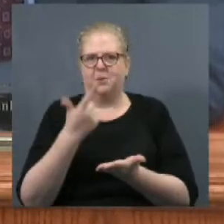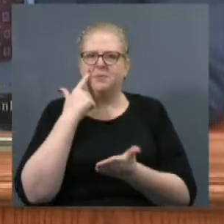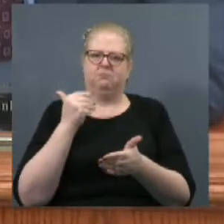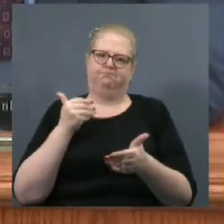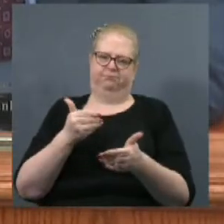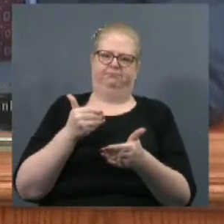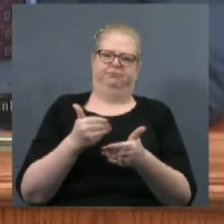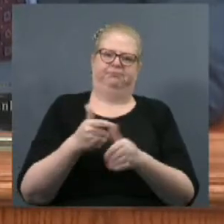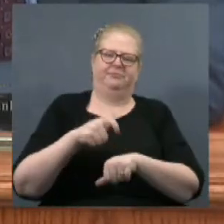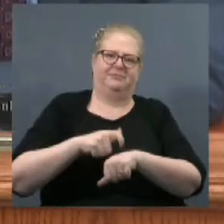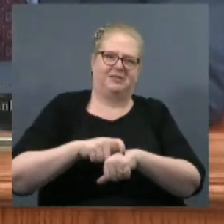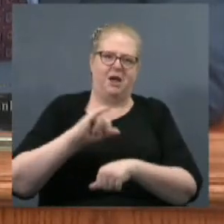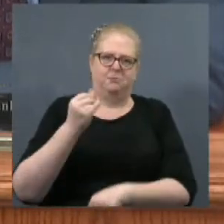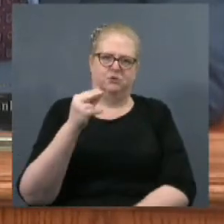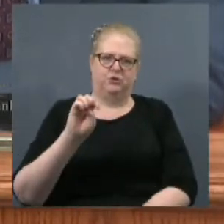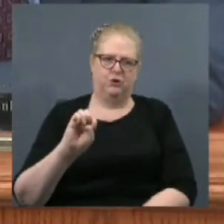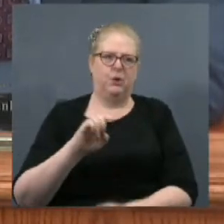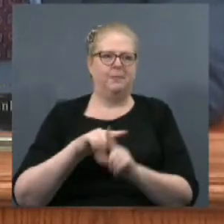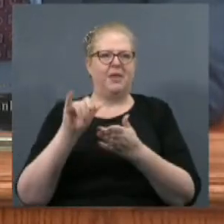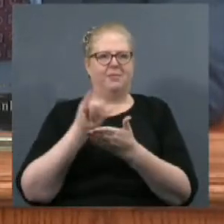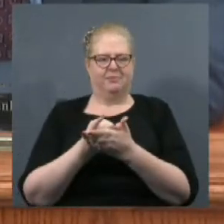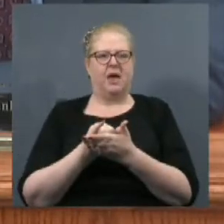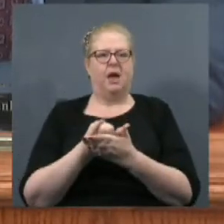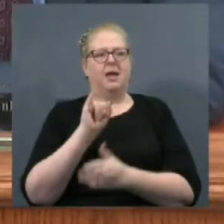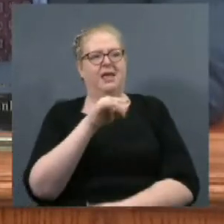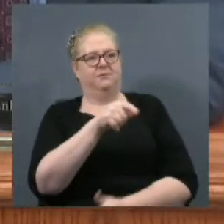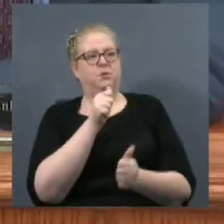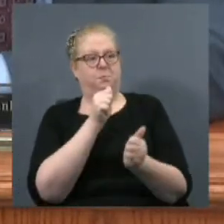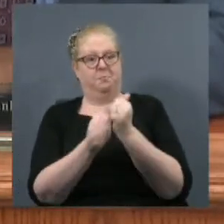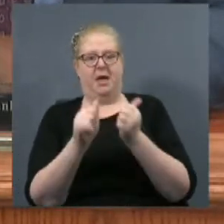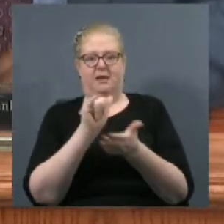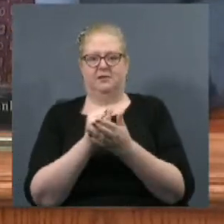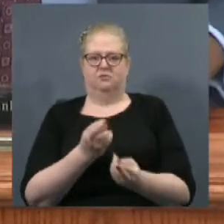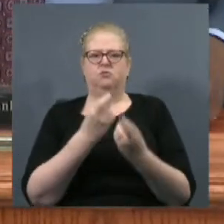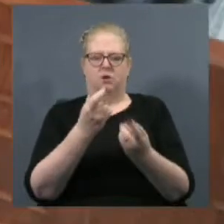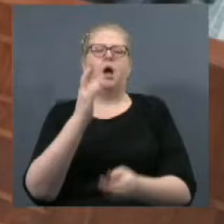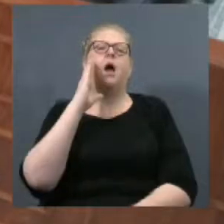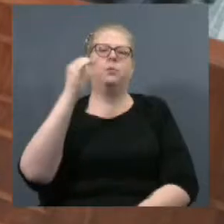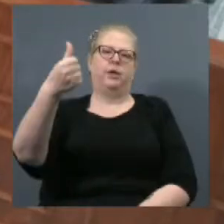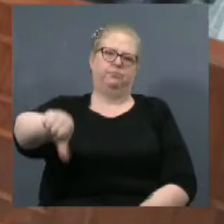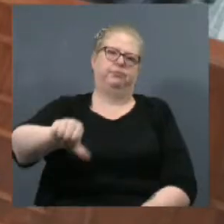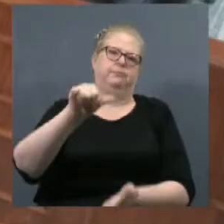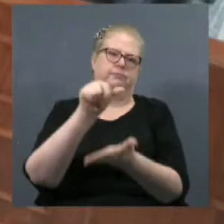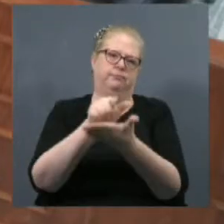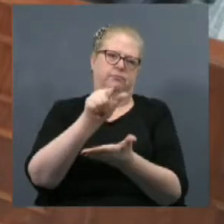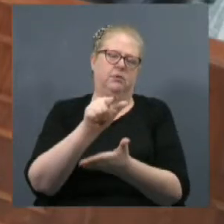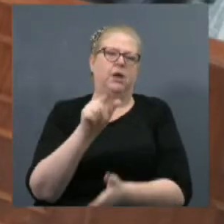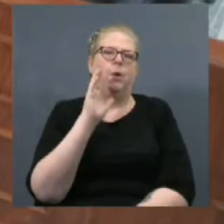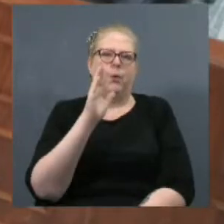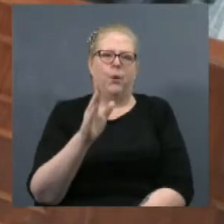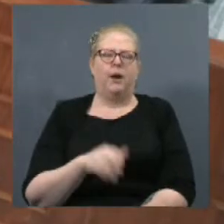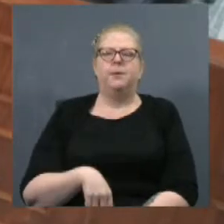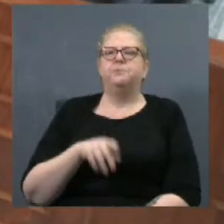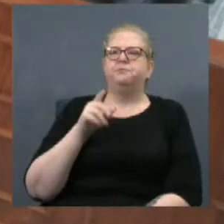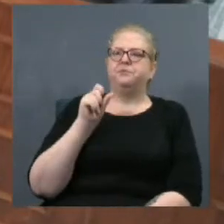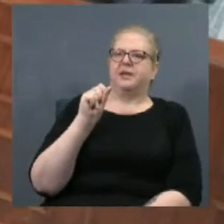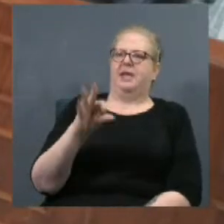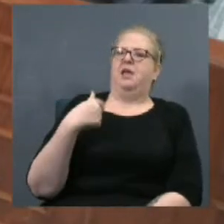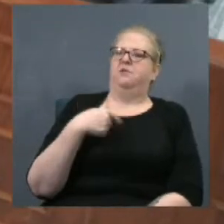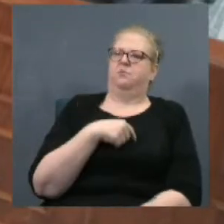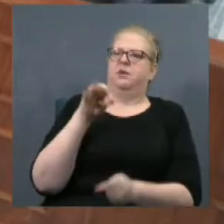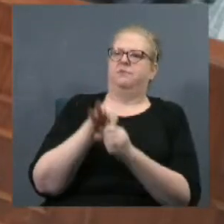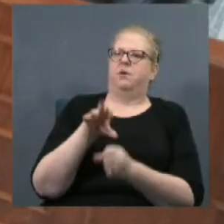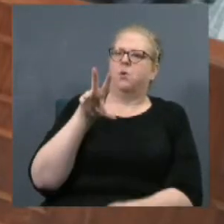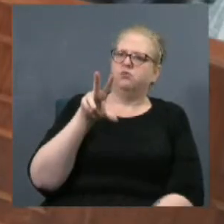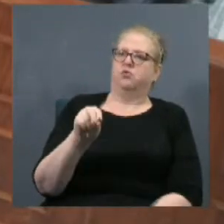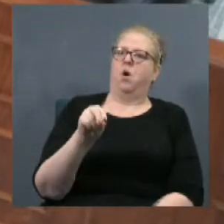So that's kind of where we are. But if it was to pass, it would be vetoed. Mayor, do you have a plan if we vote no in June?